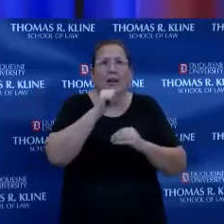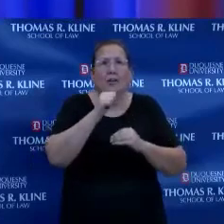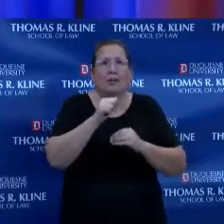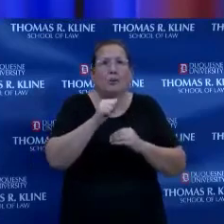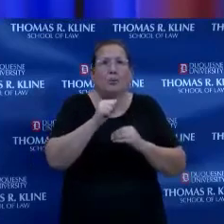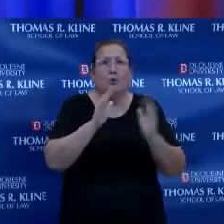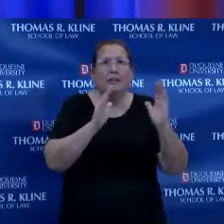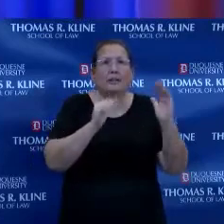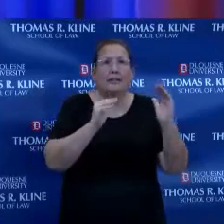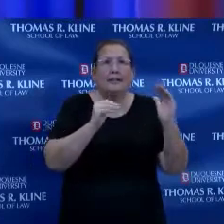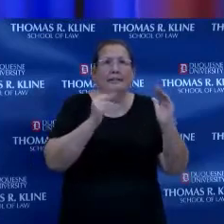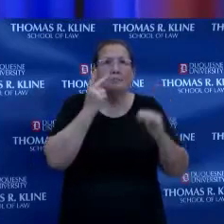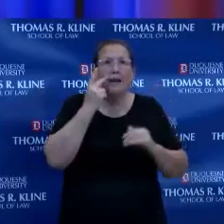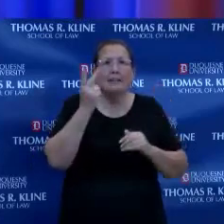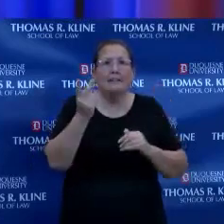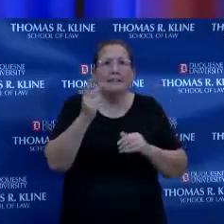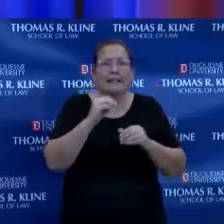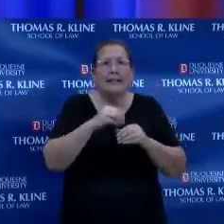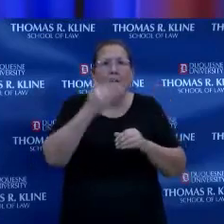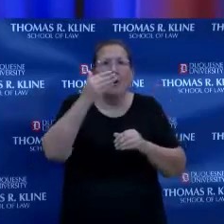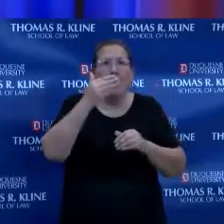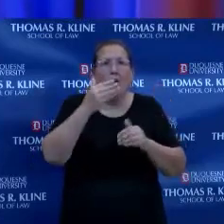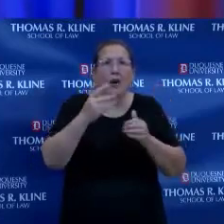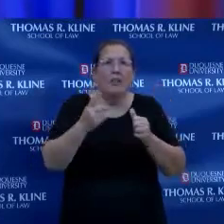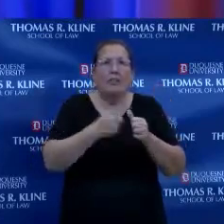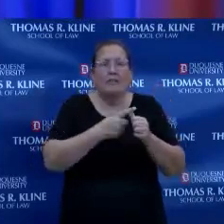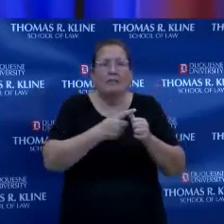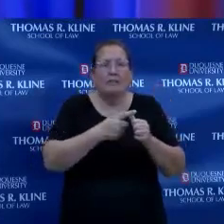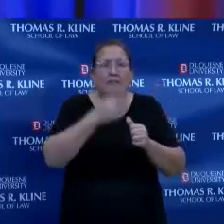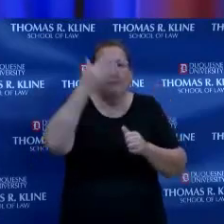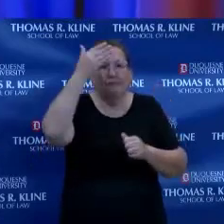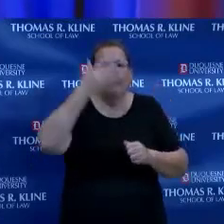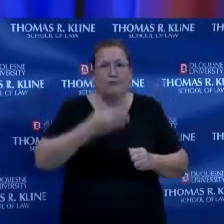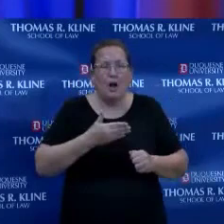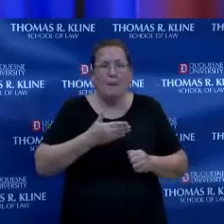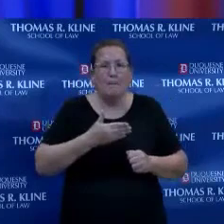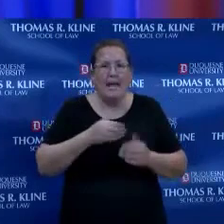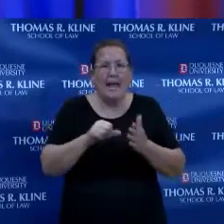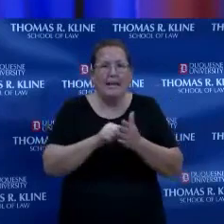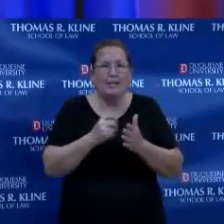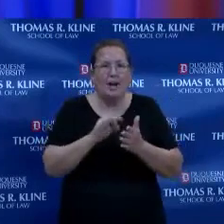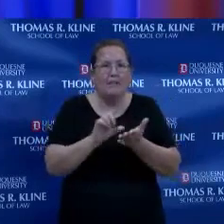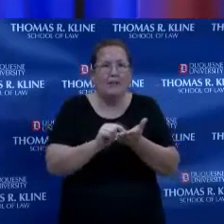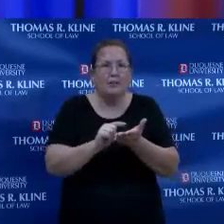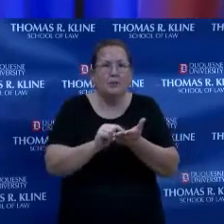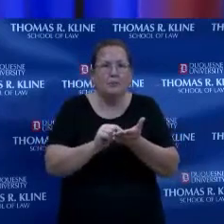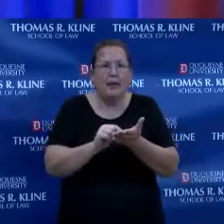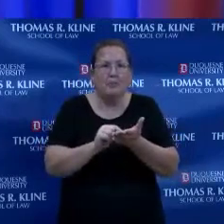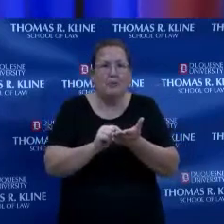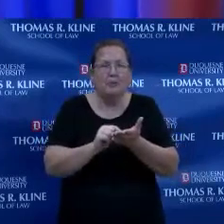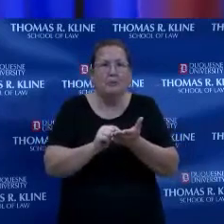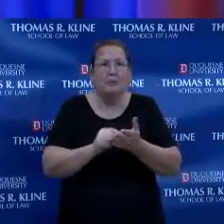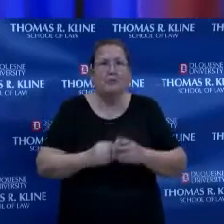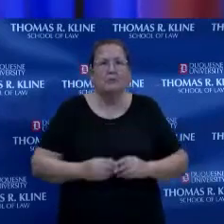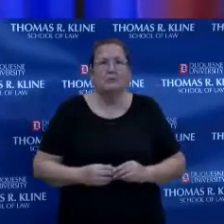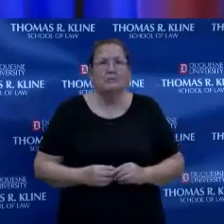see on the front page of the Pittsburgh Post-Gazette or the lead article on their